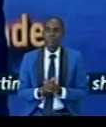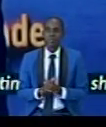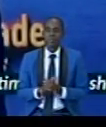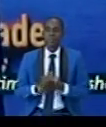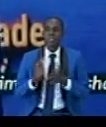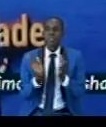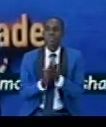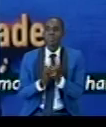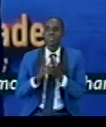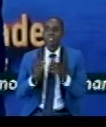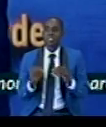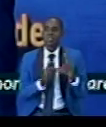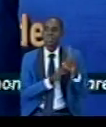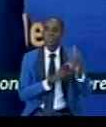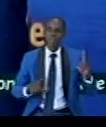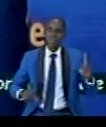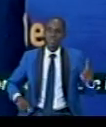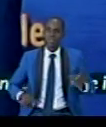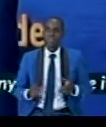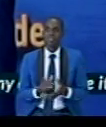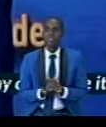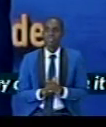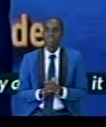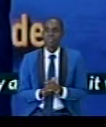Praise the Lord!